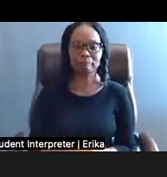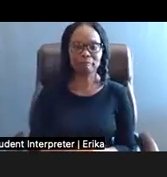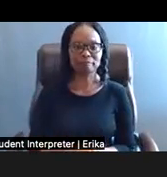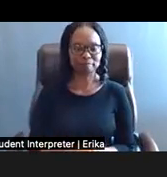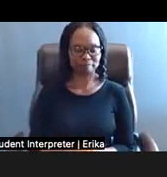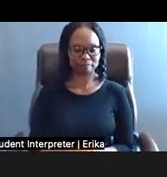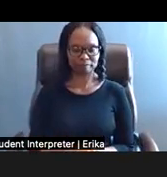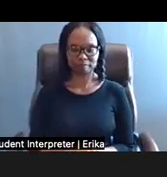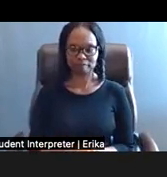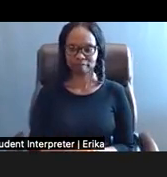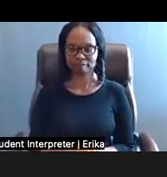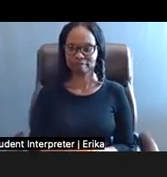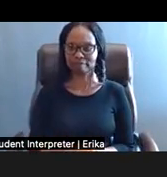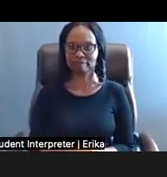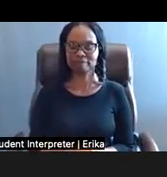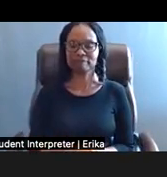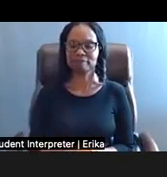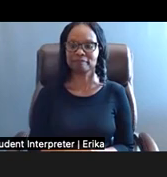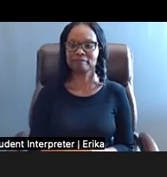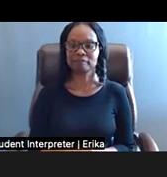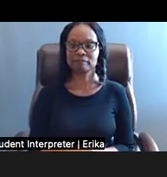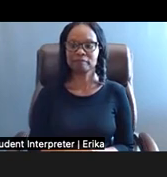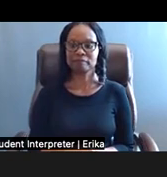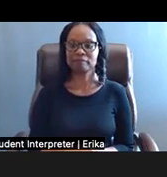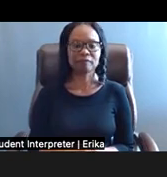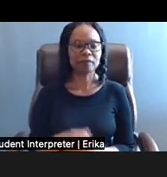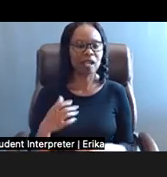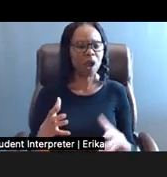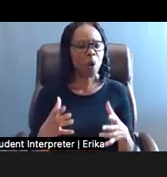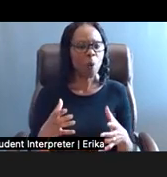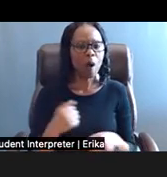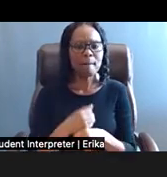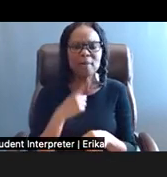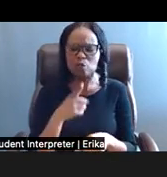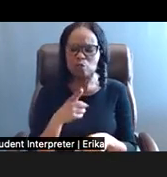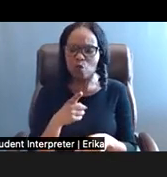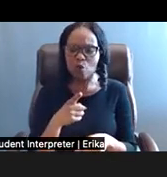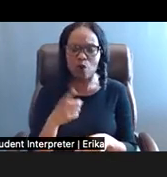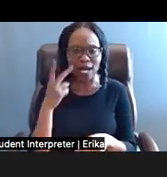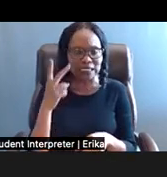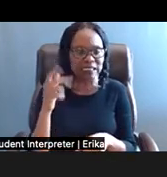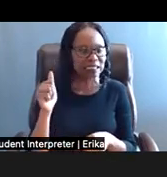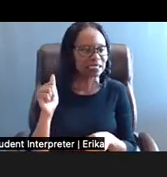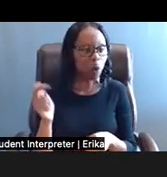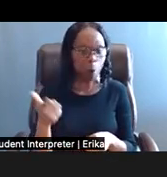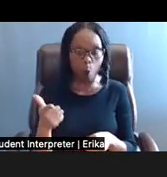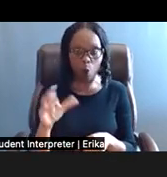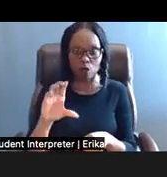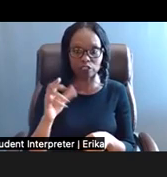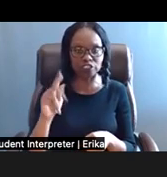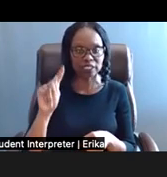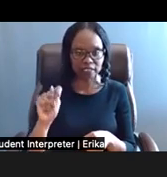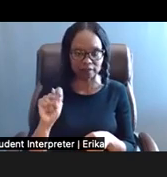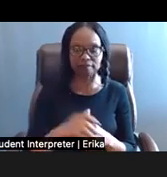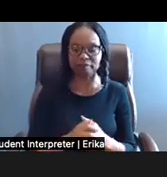Sorry about that. I was trying to just make sure I got everyone. So if there's anything else we want to add, this is it.